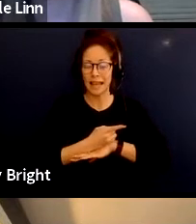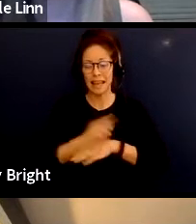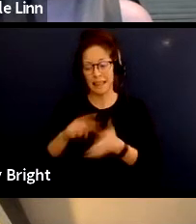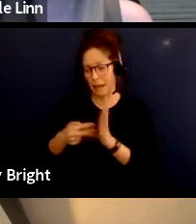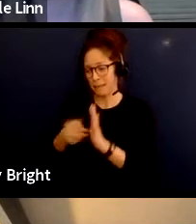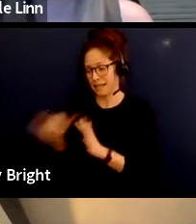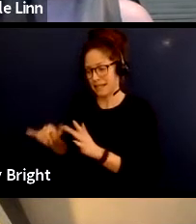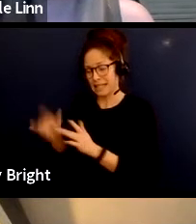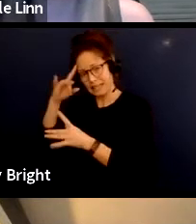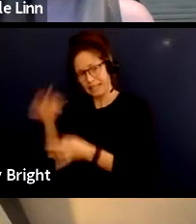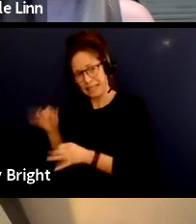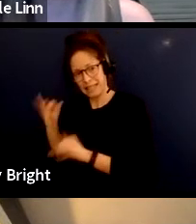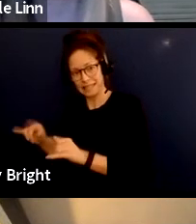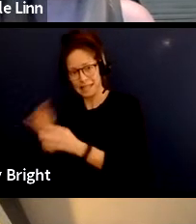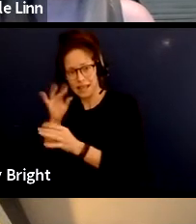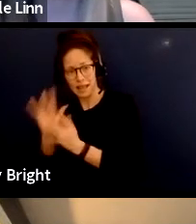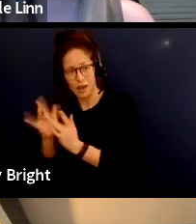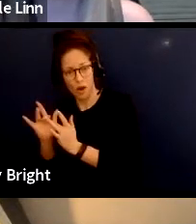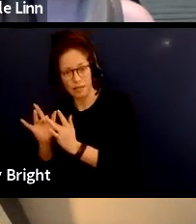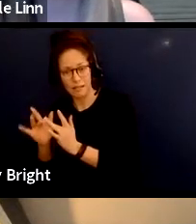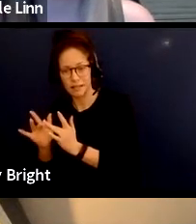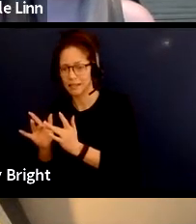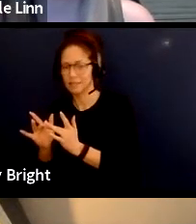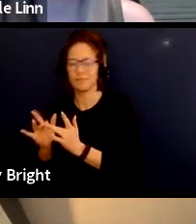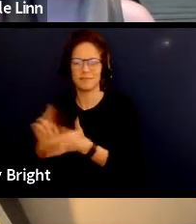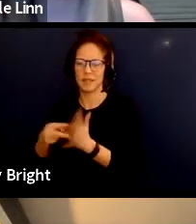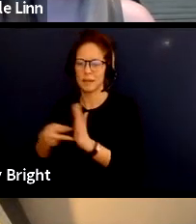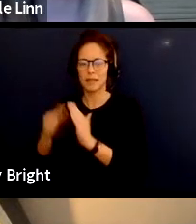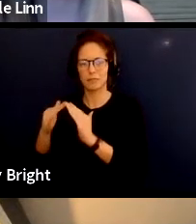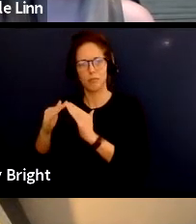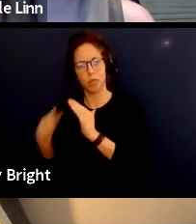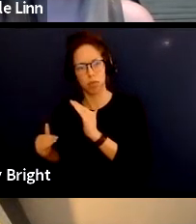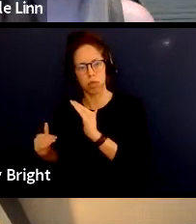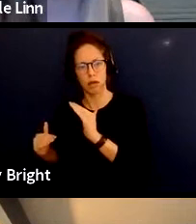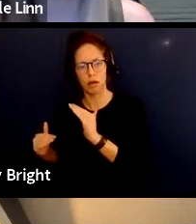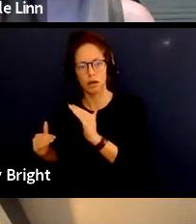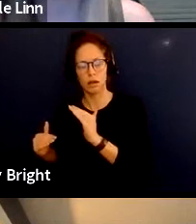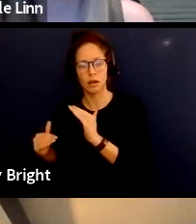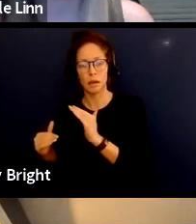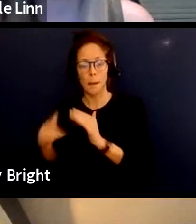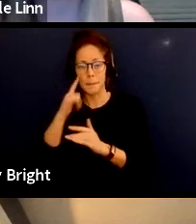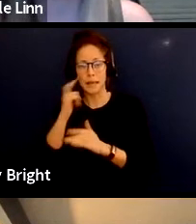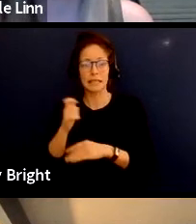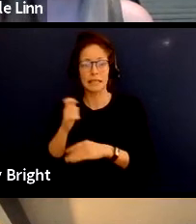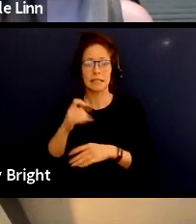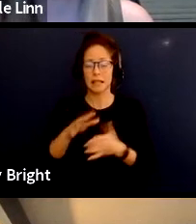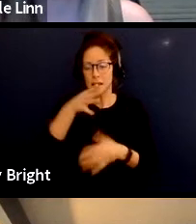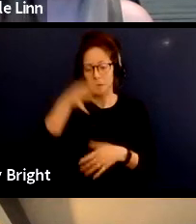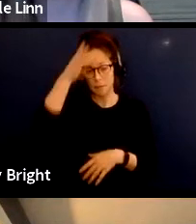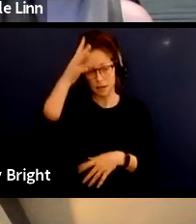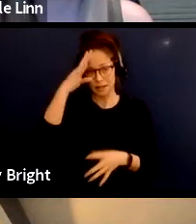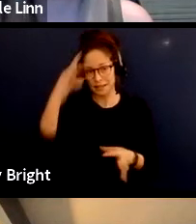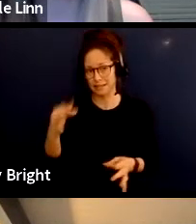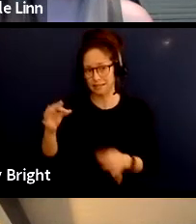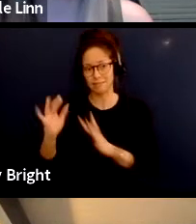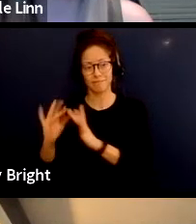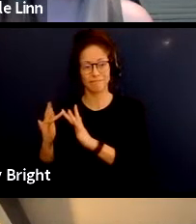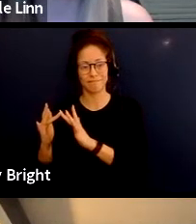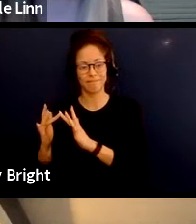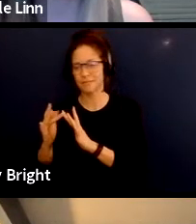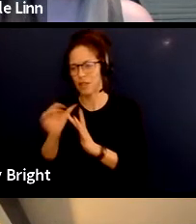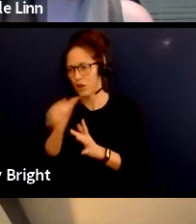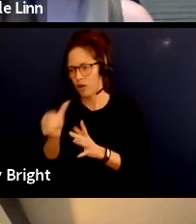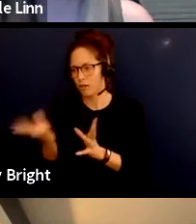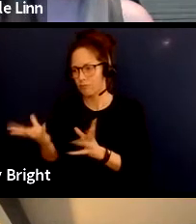more. And it's very frustrating for me because the parents choosing distance learning are often less